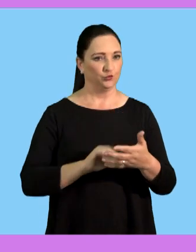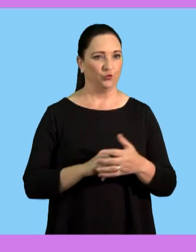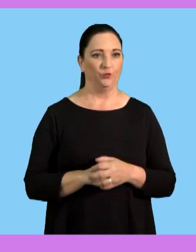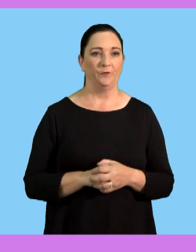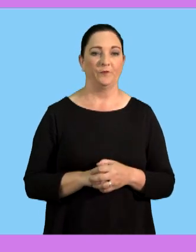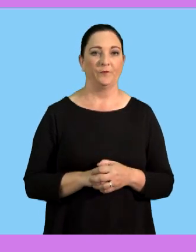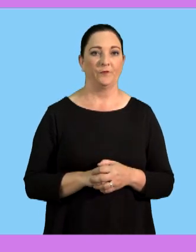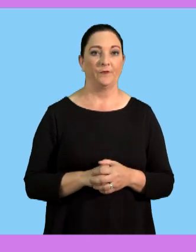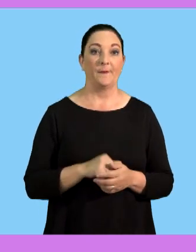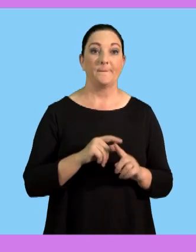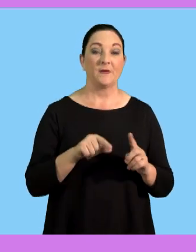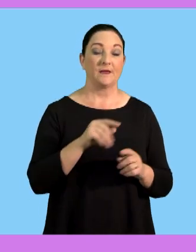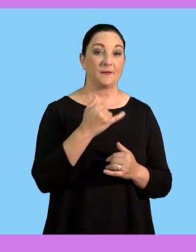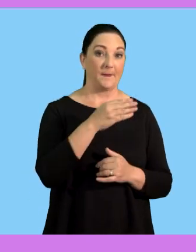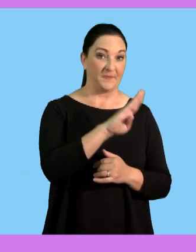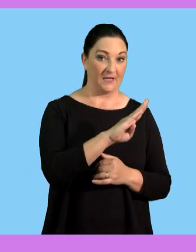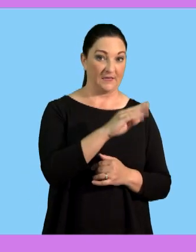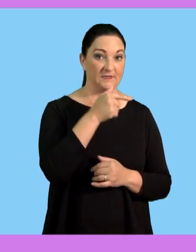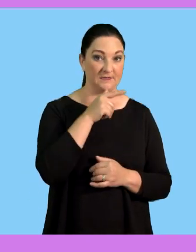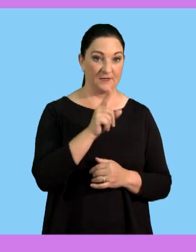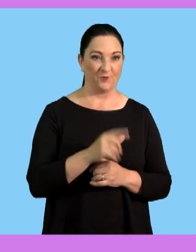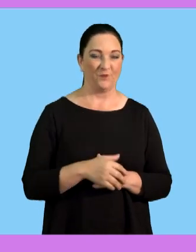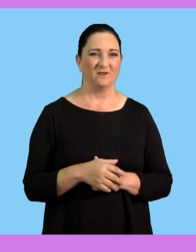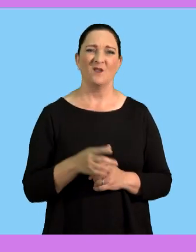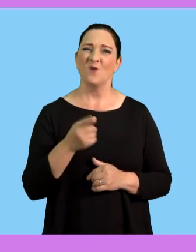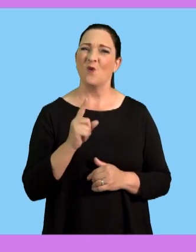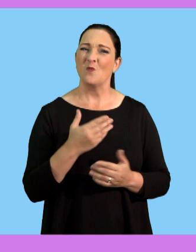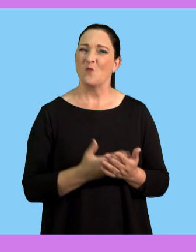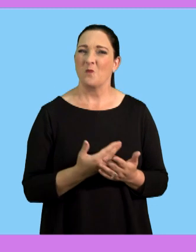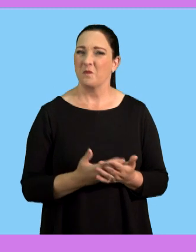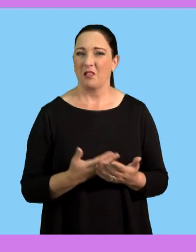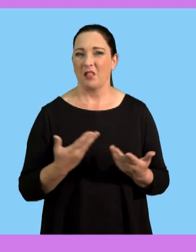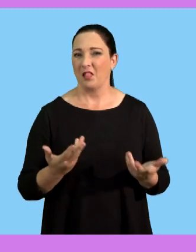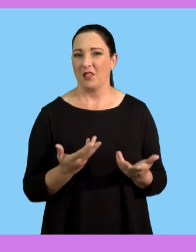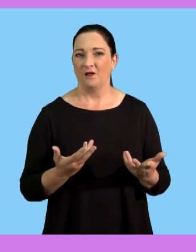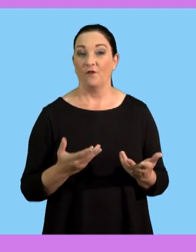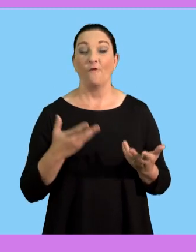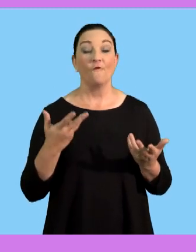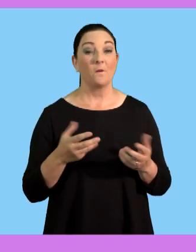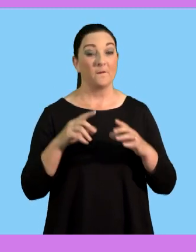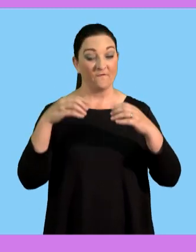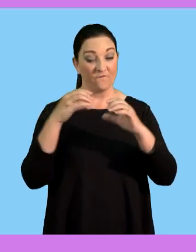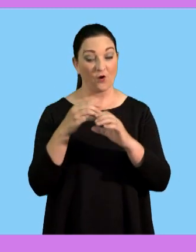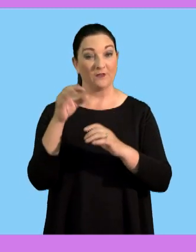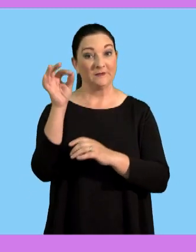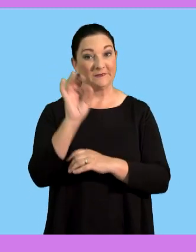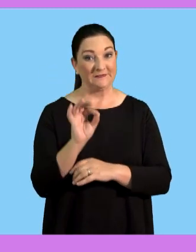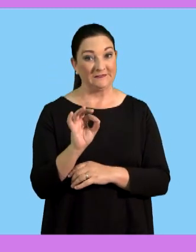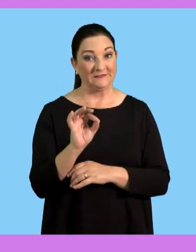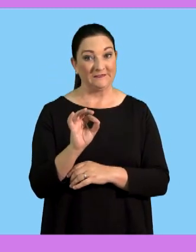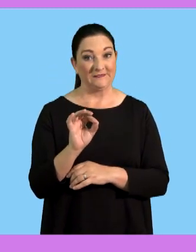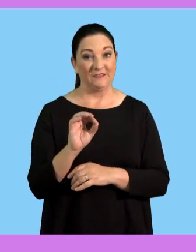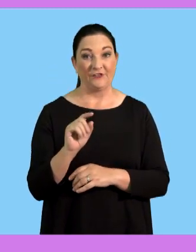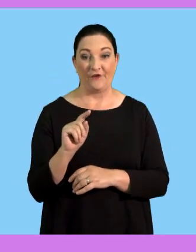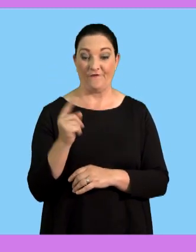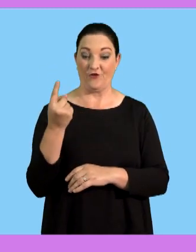scenario, right? So I'm saying, question number B, what is the probability as a percentage that